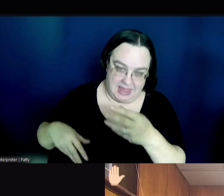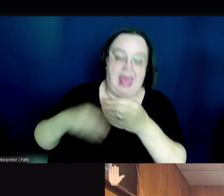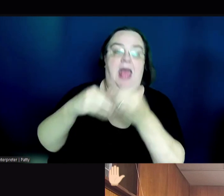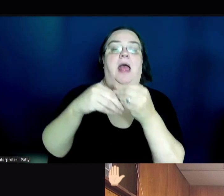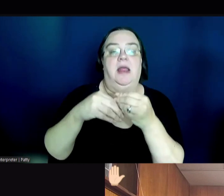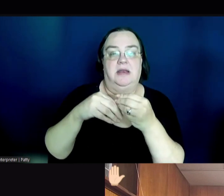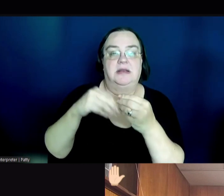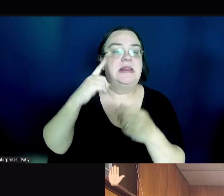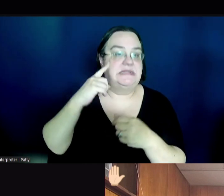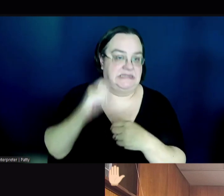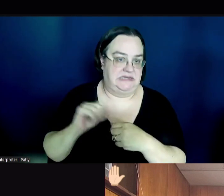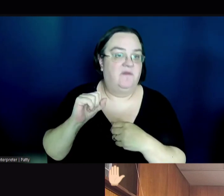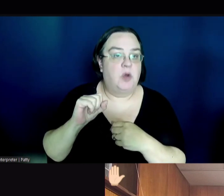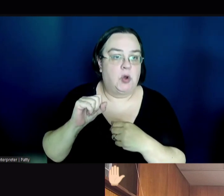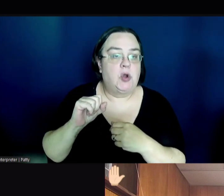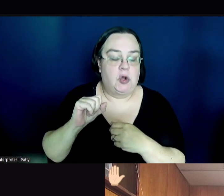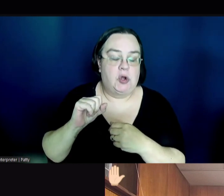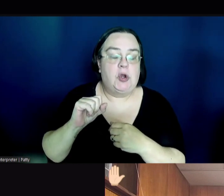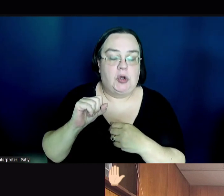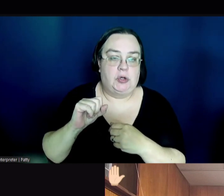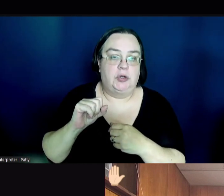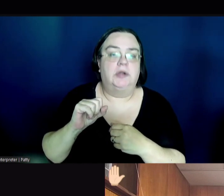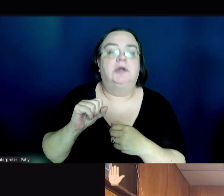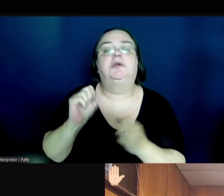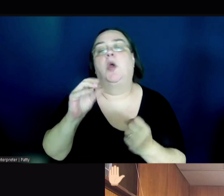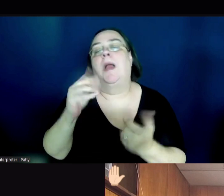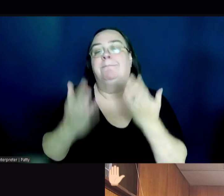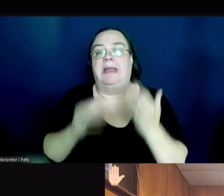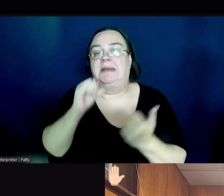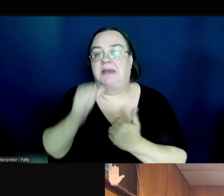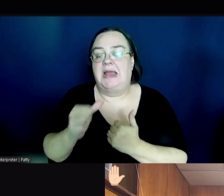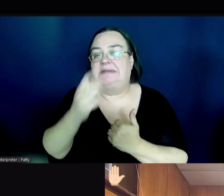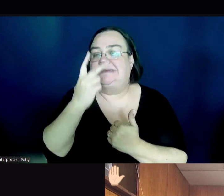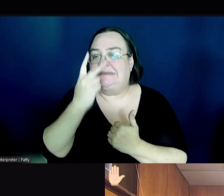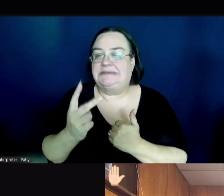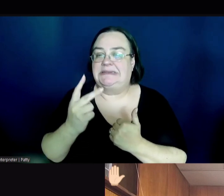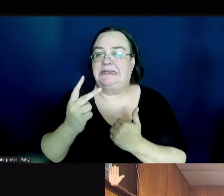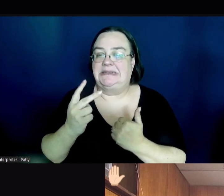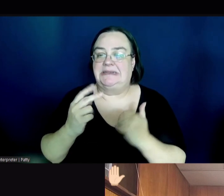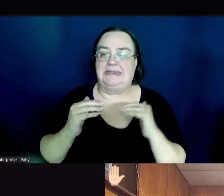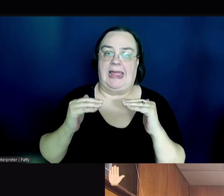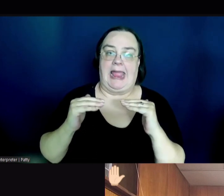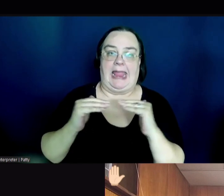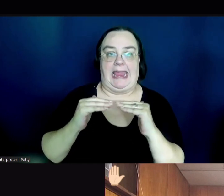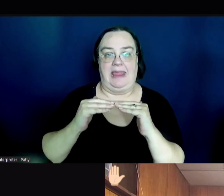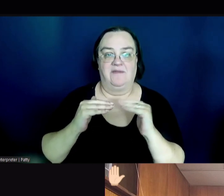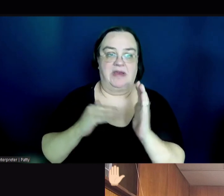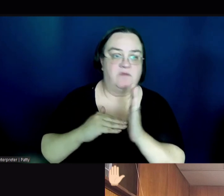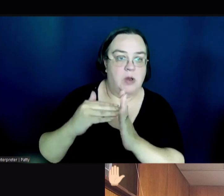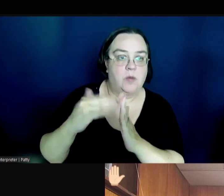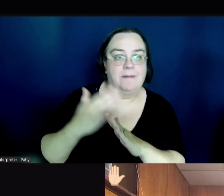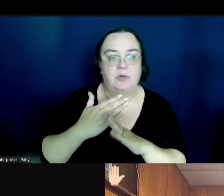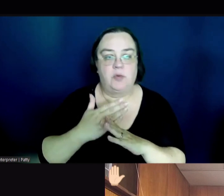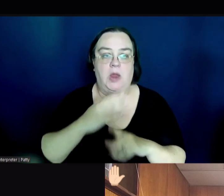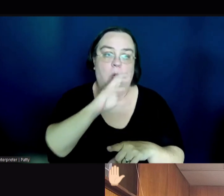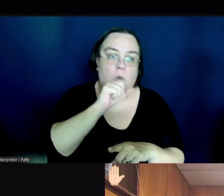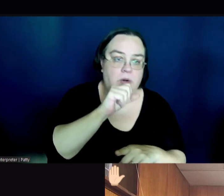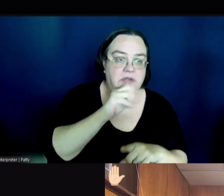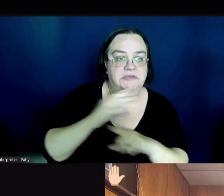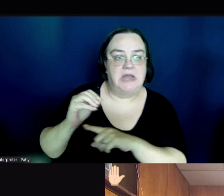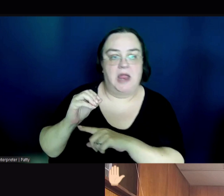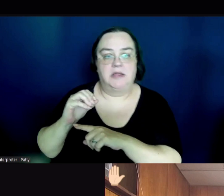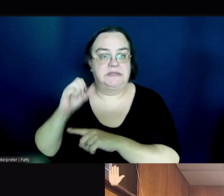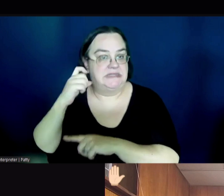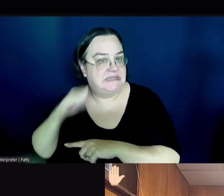Silver Line trains. Okay. So you may not see actually even frequency between silver, orange, or orange. It may be that